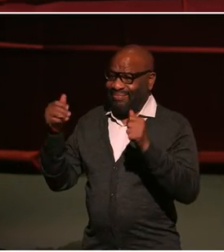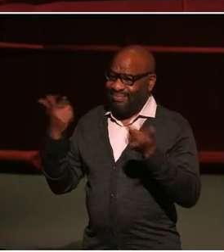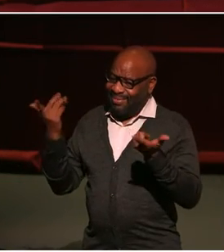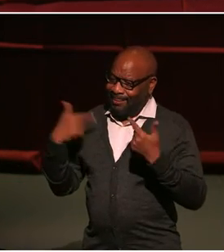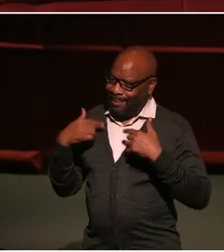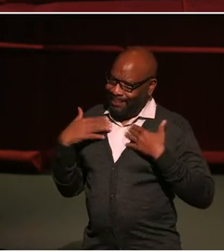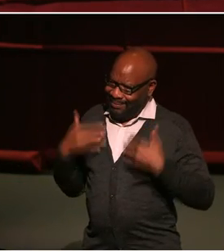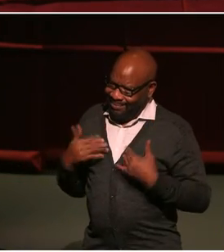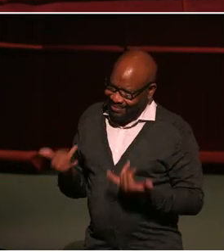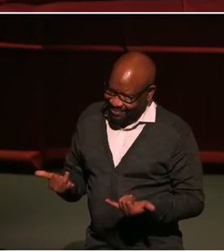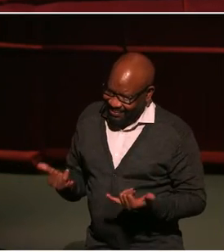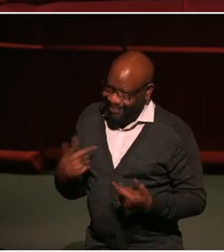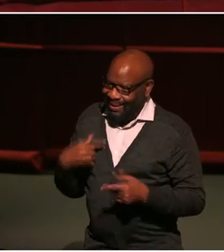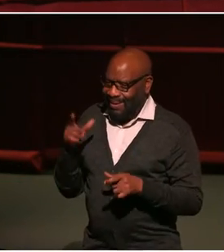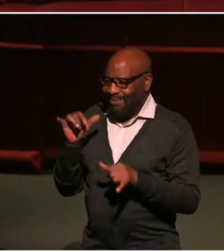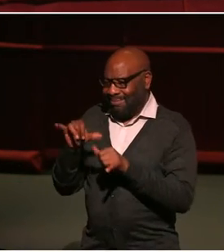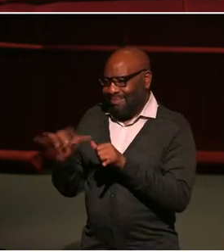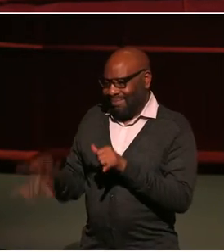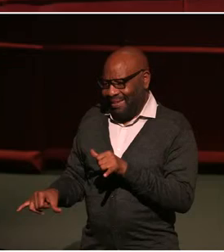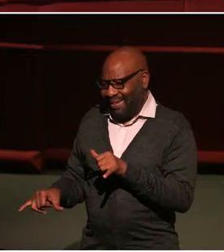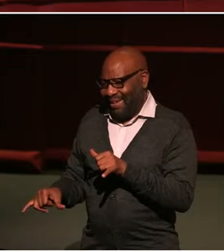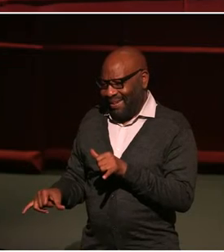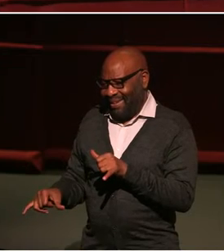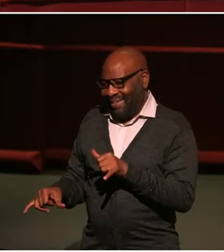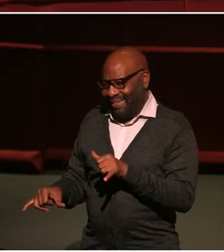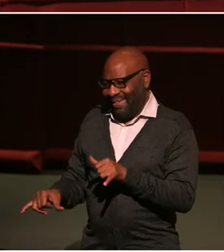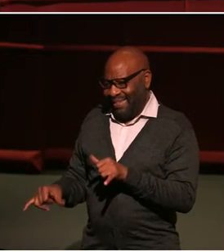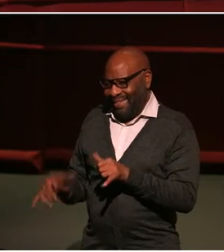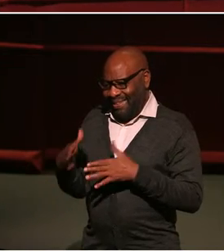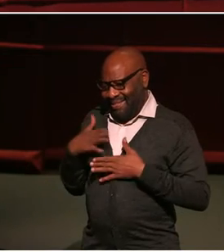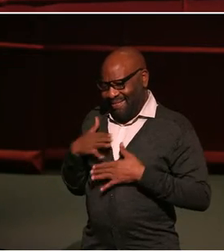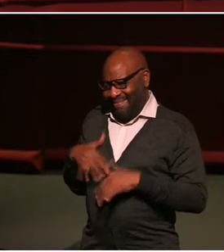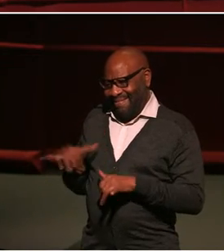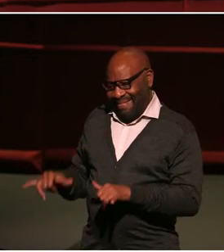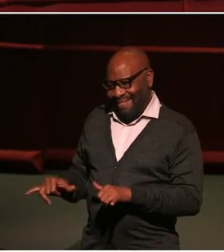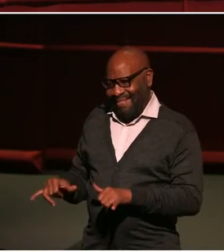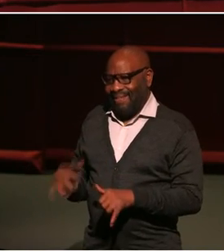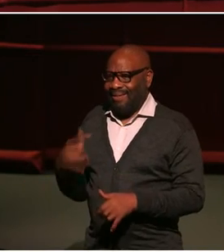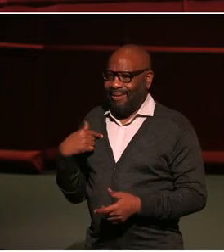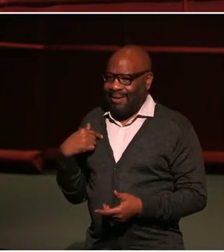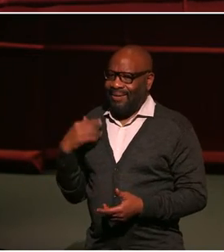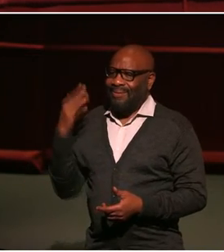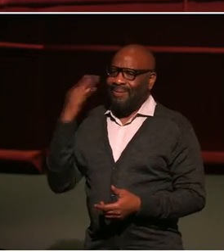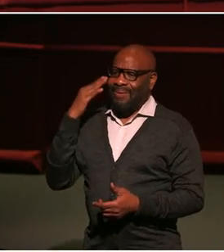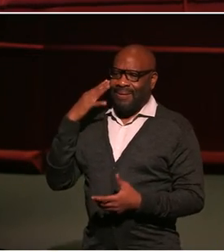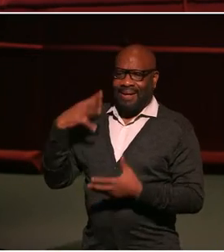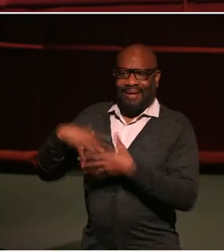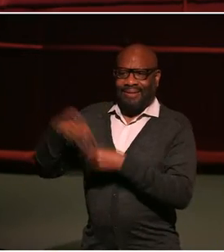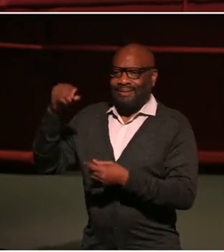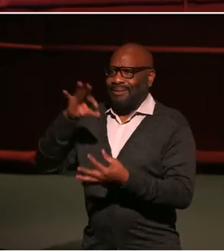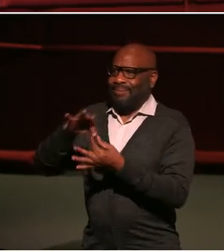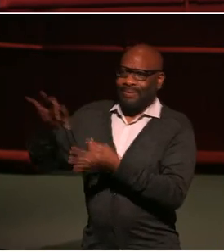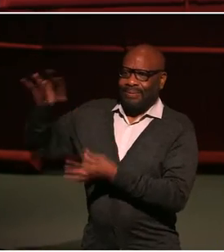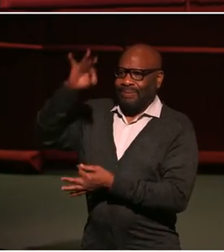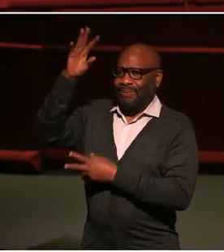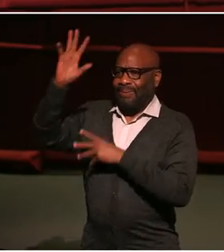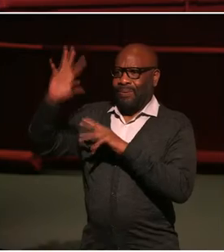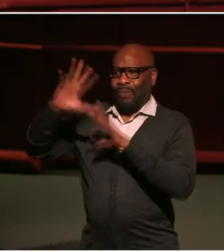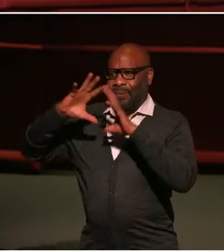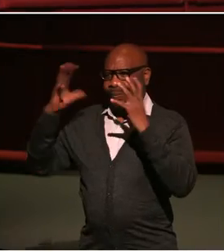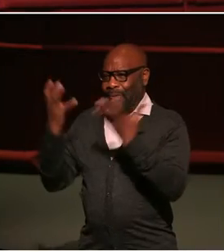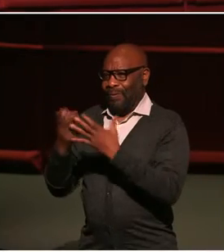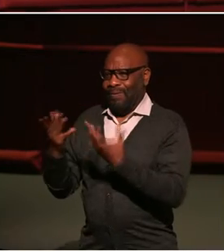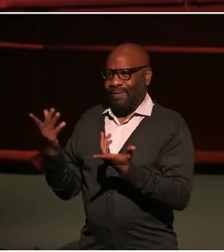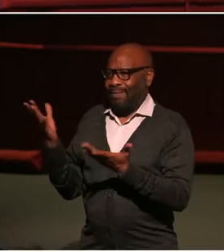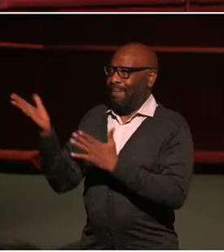Because it's all going to the spirit world. I will meet all my ancestors there, including my